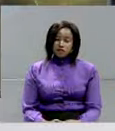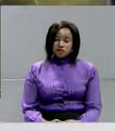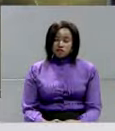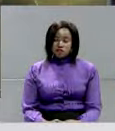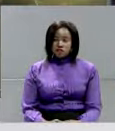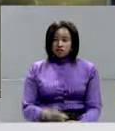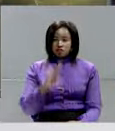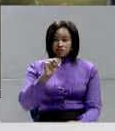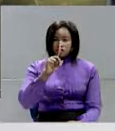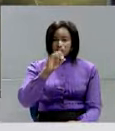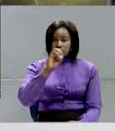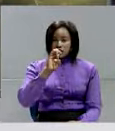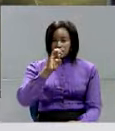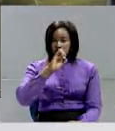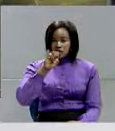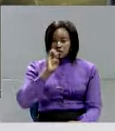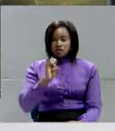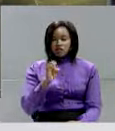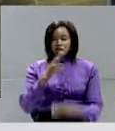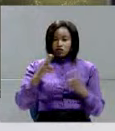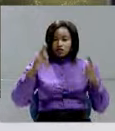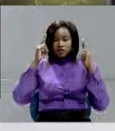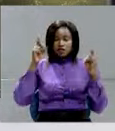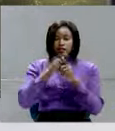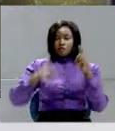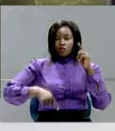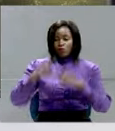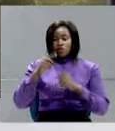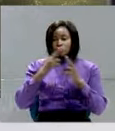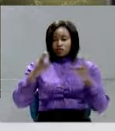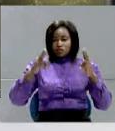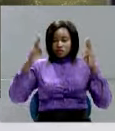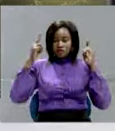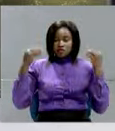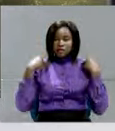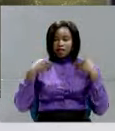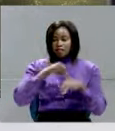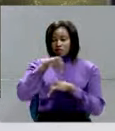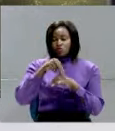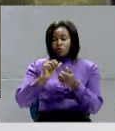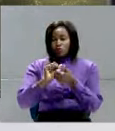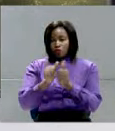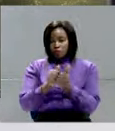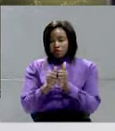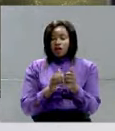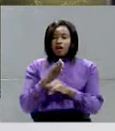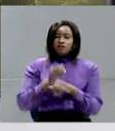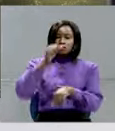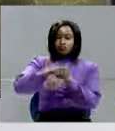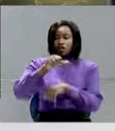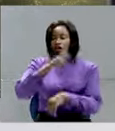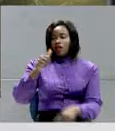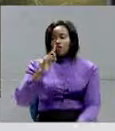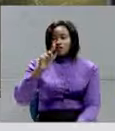Dodger University has yet again won the Association of Uganda University Sports National Competition after outclassing 17 others